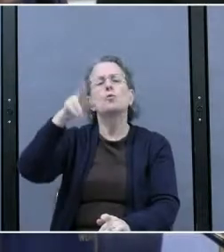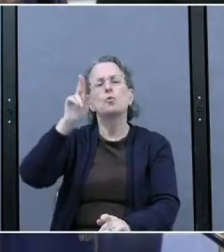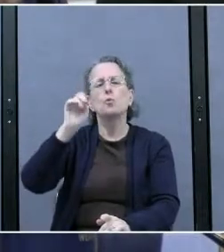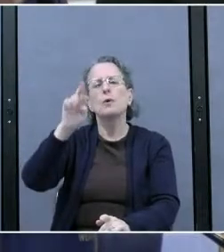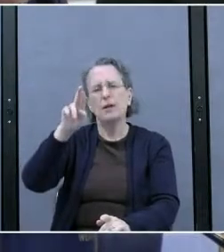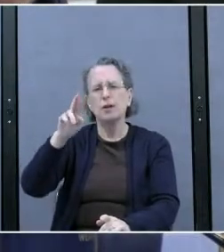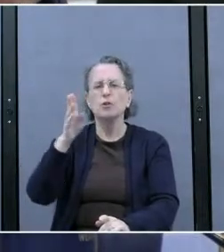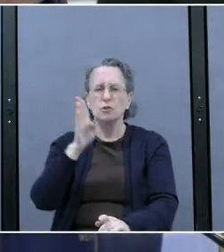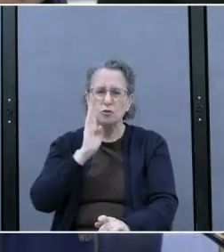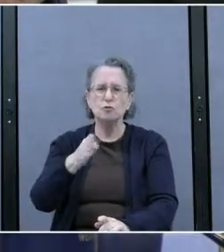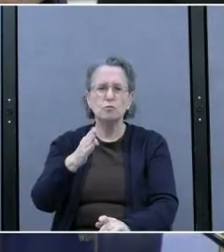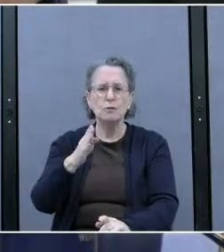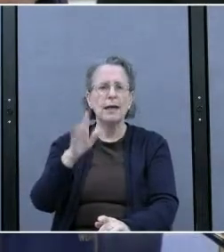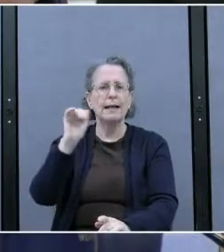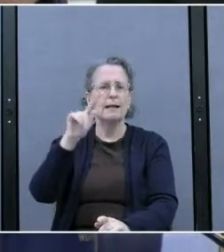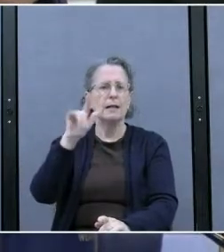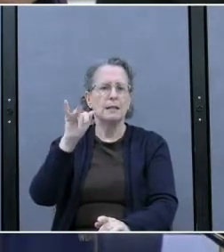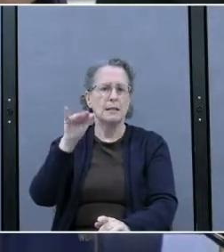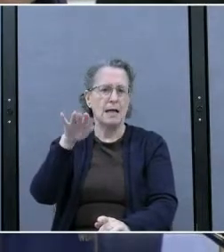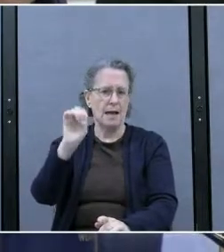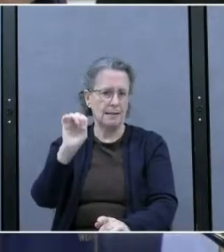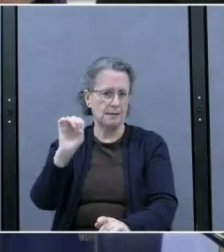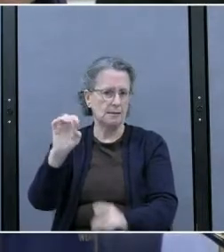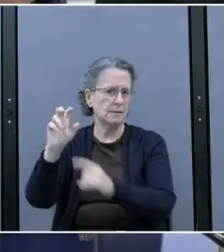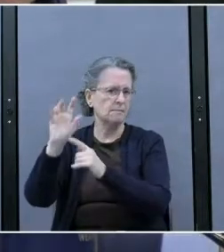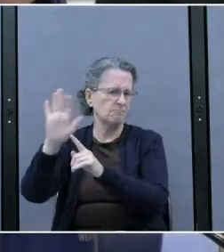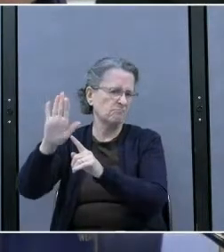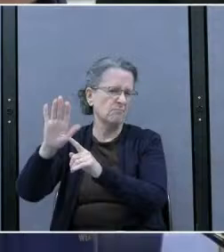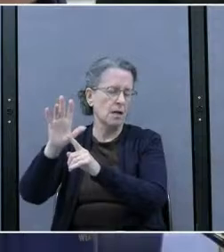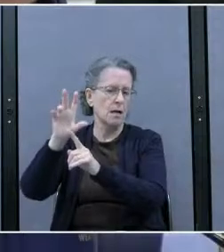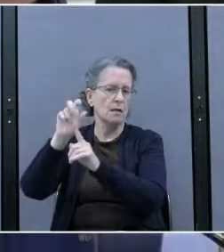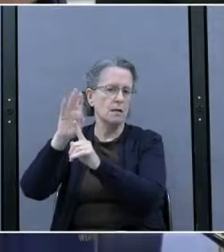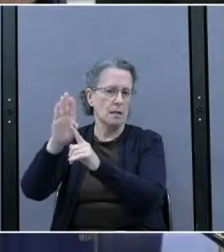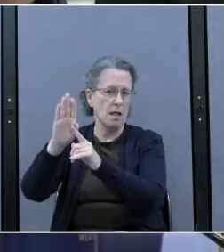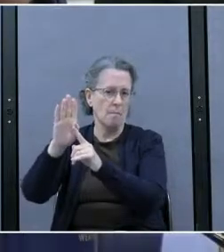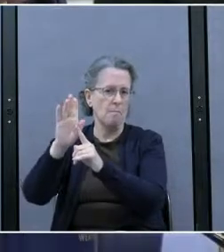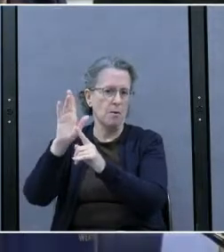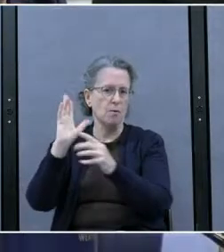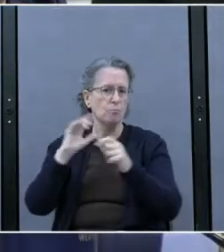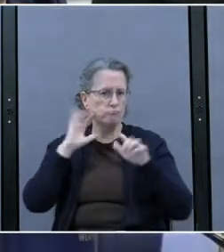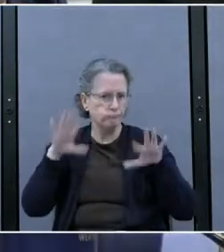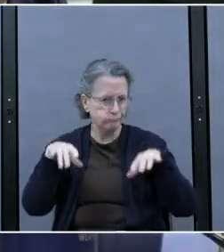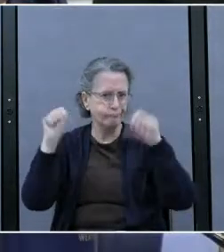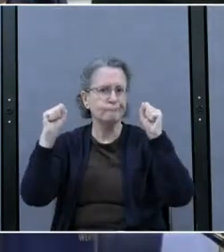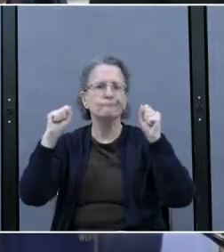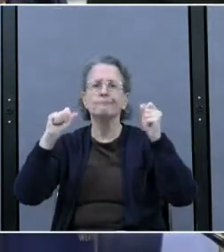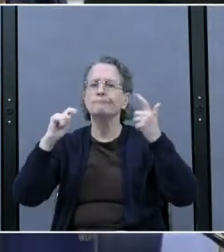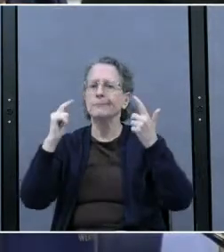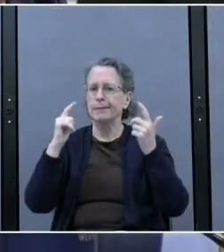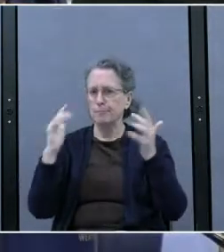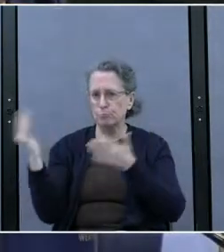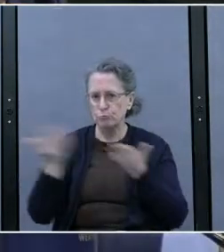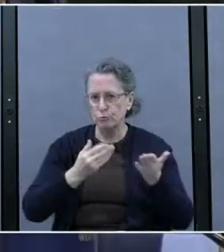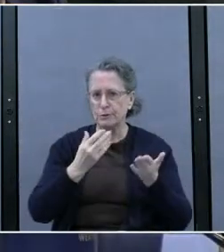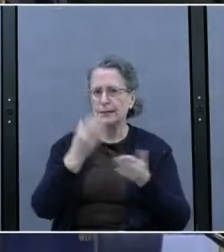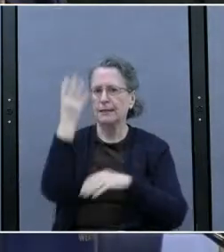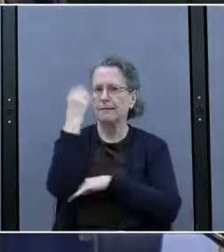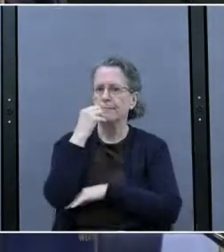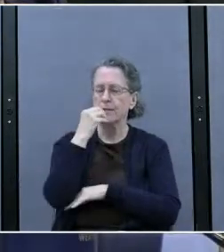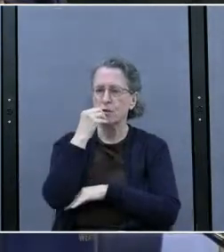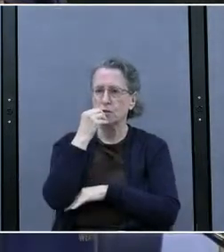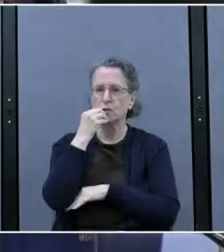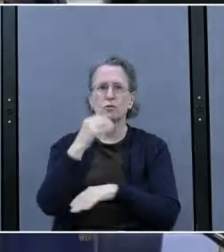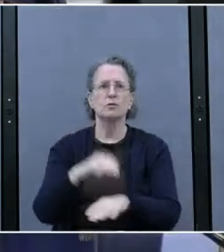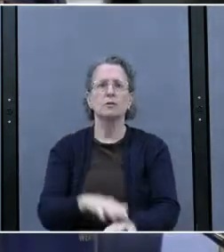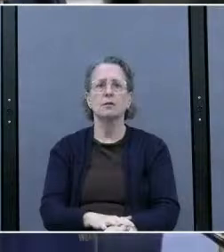Dependent care stipends are available through the town manager's office. So if in order to attend representative town meeting, you need somebody